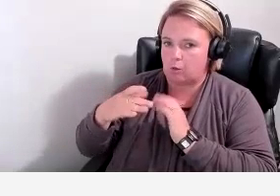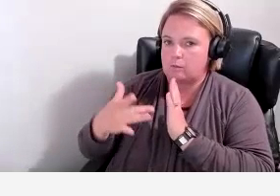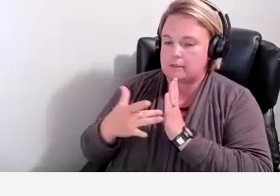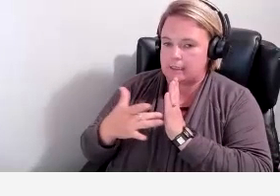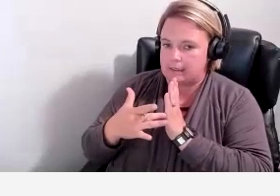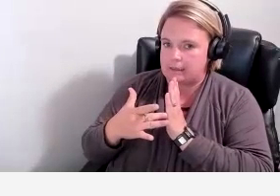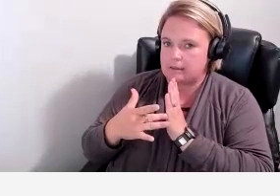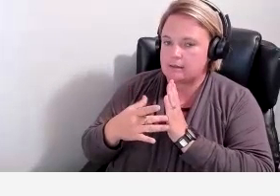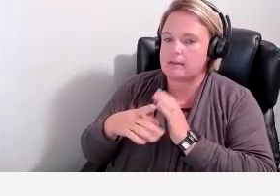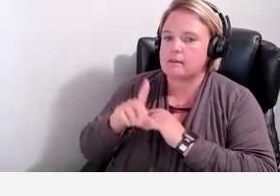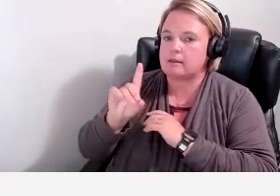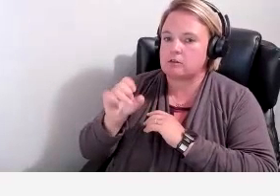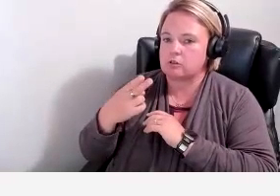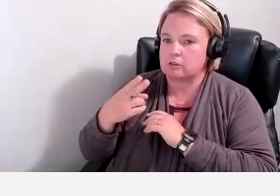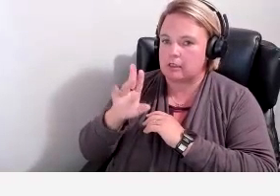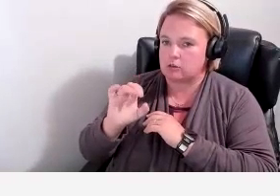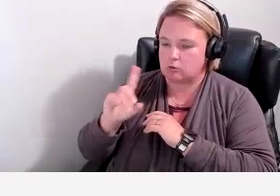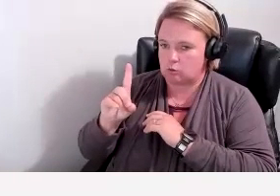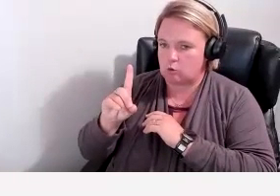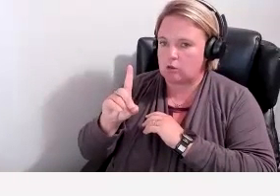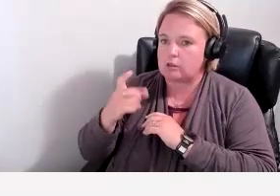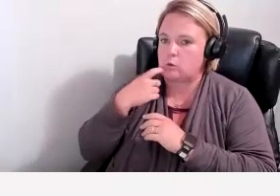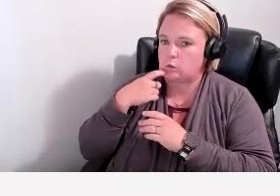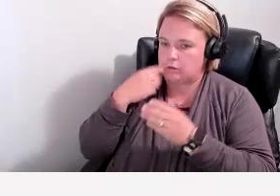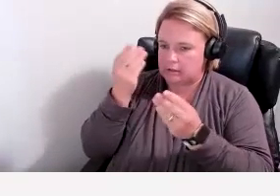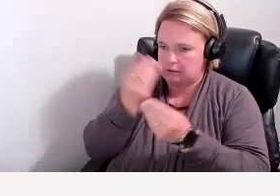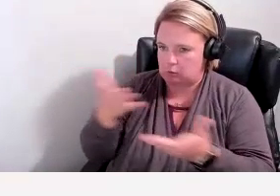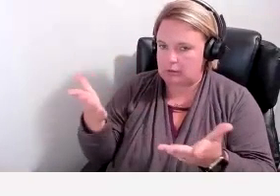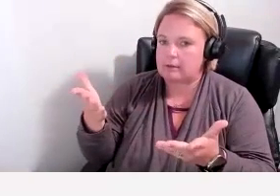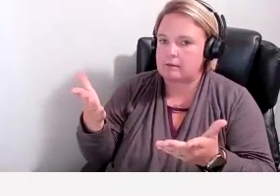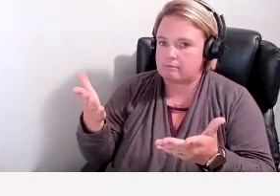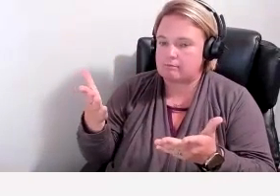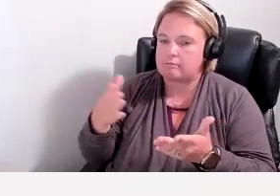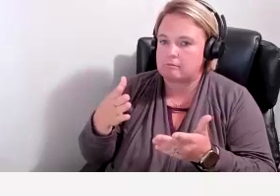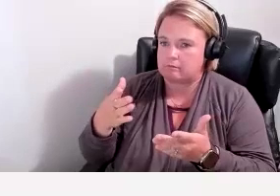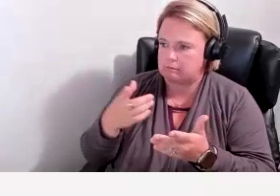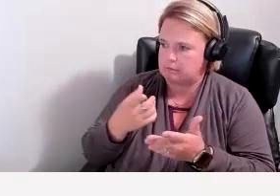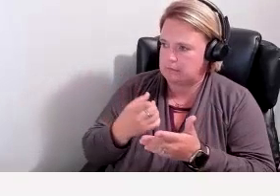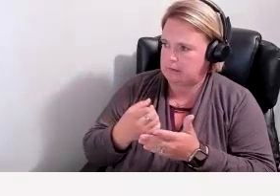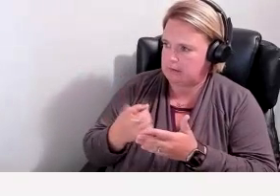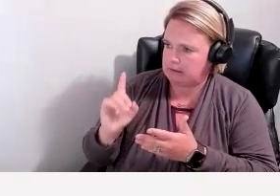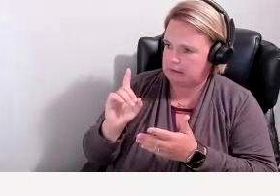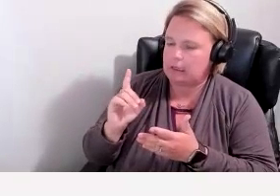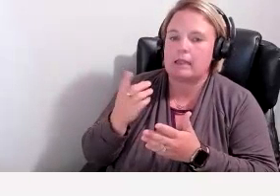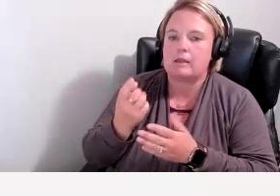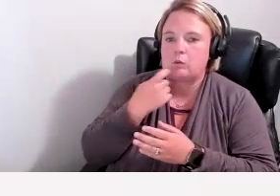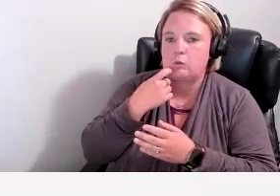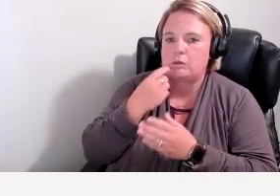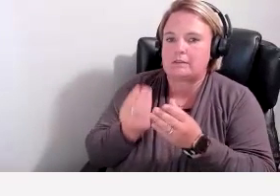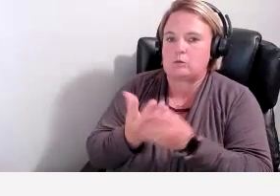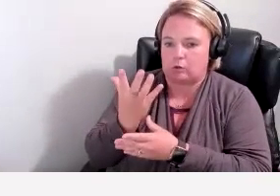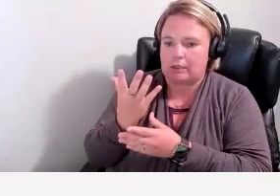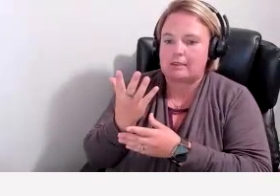also the dashboards that was just recently released. Was it last spring? I can't remember exactly when it